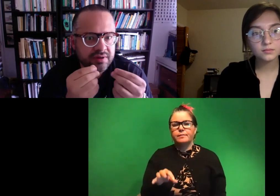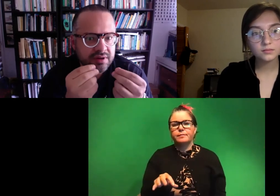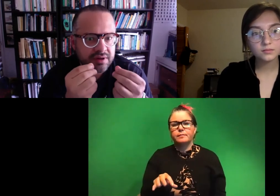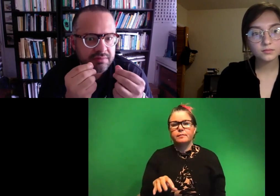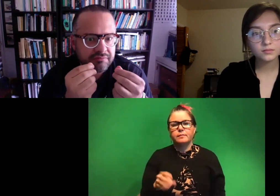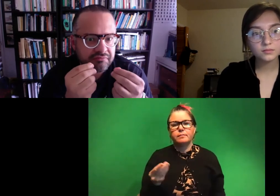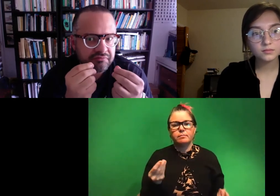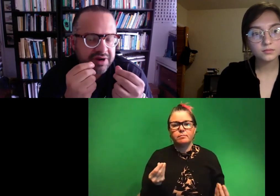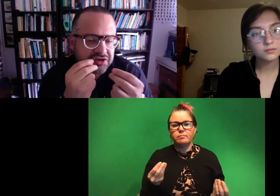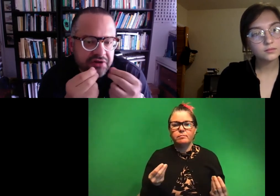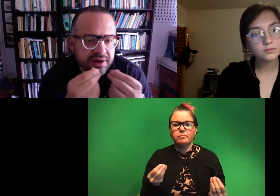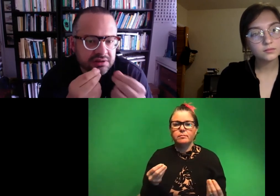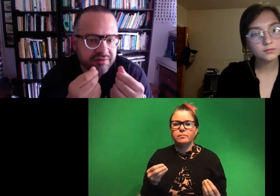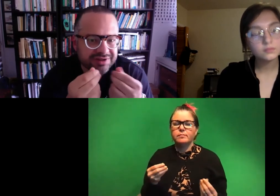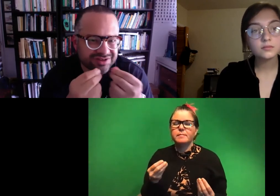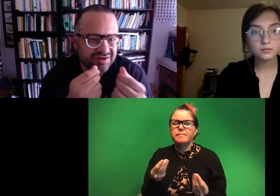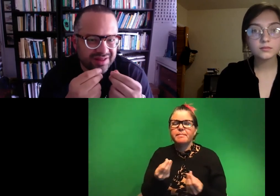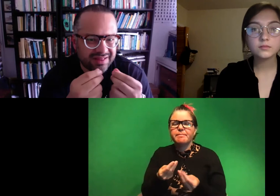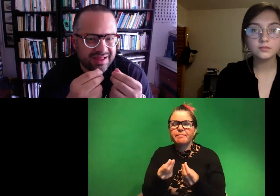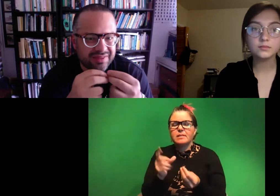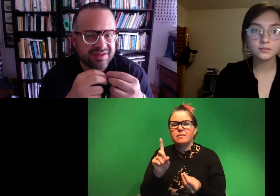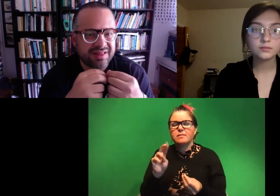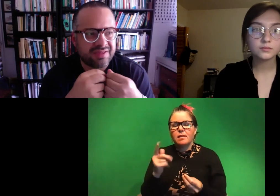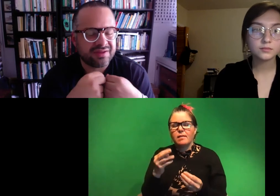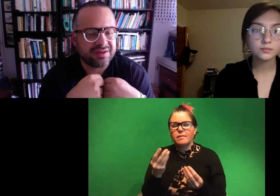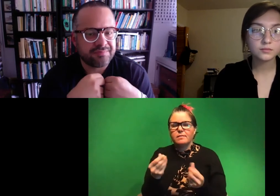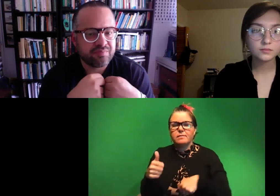of the material of the dung,